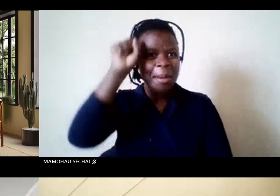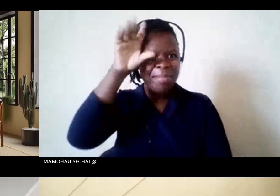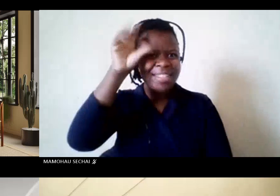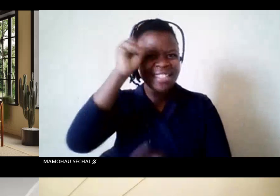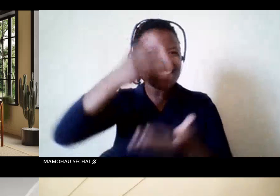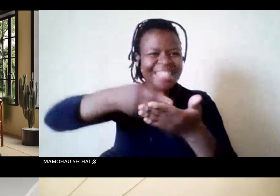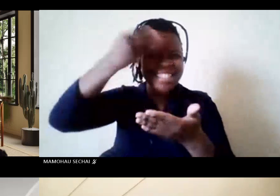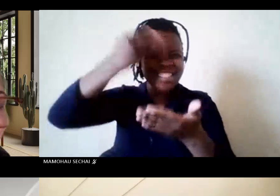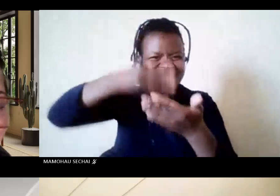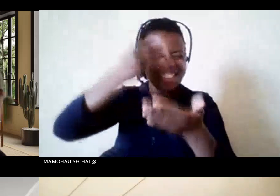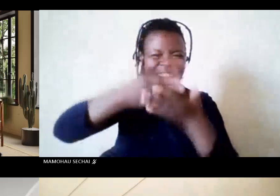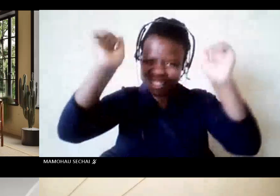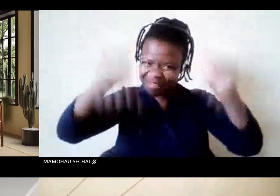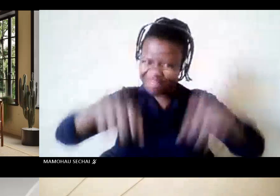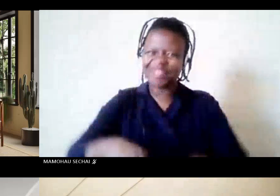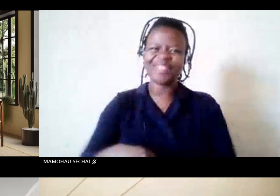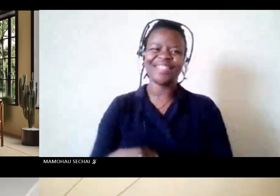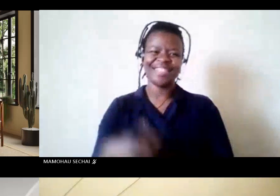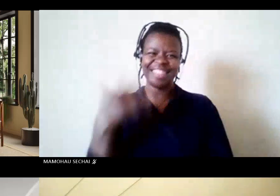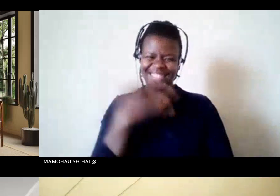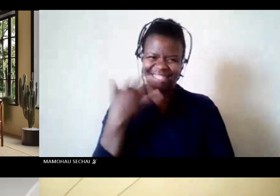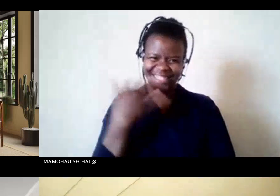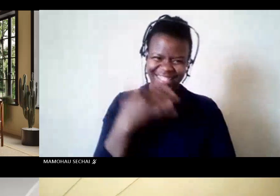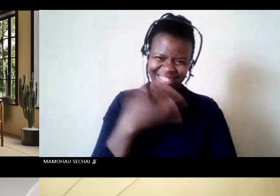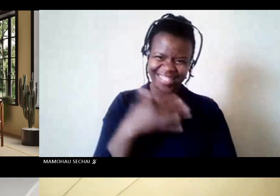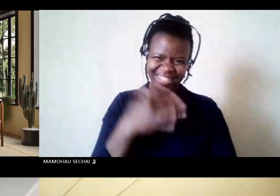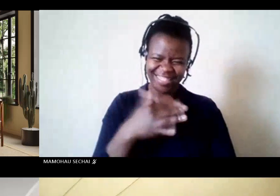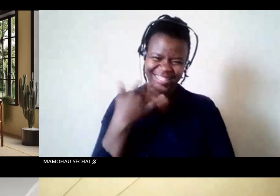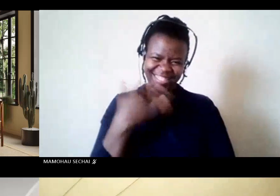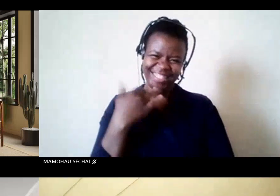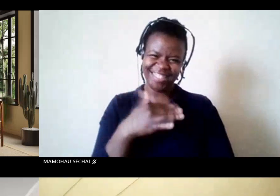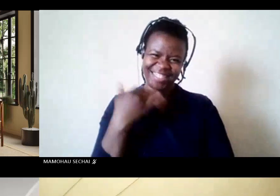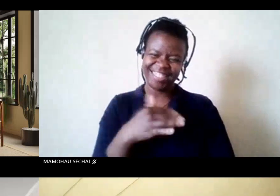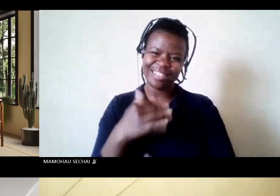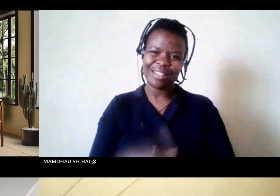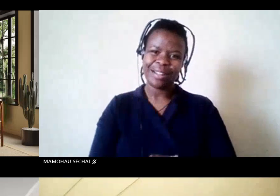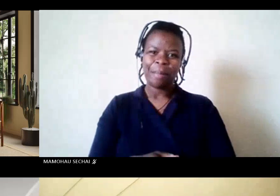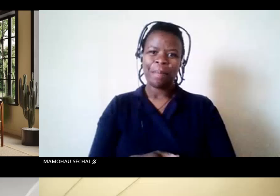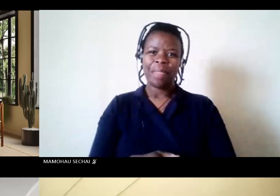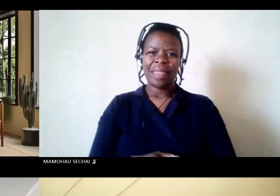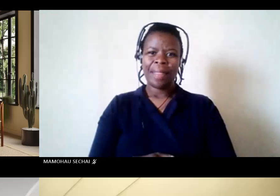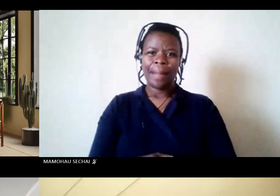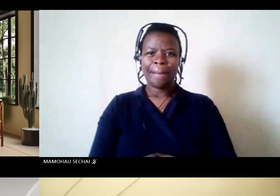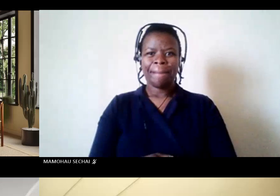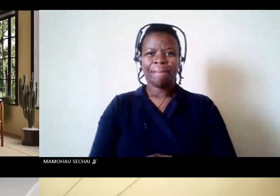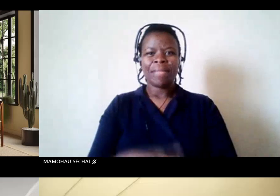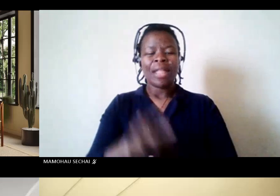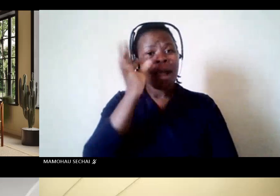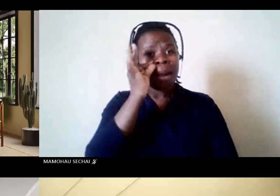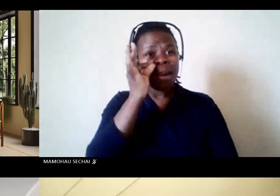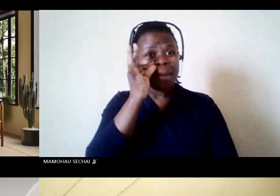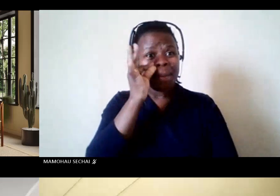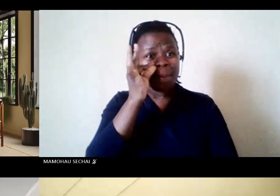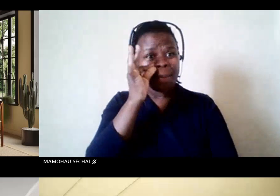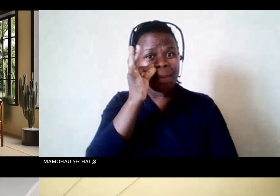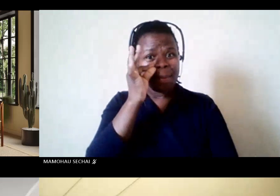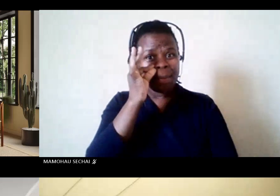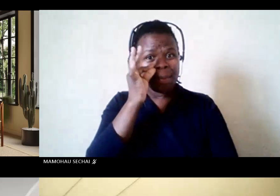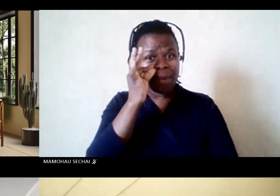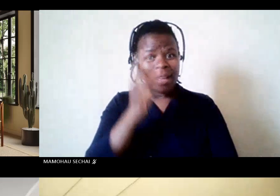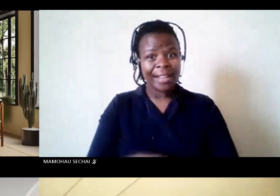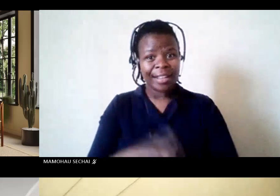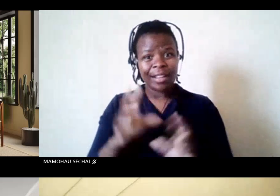Yes. It would be lovely. I like that. I would love Mbali, don't let them trap you into things. That's how I got my master's.